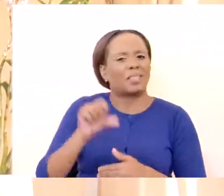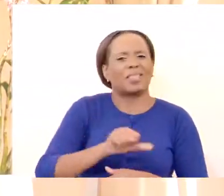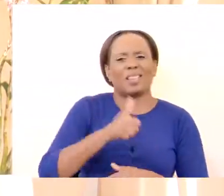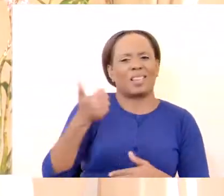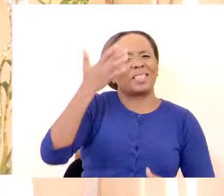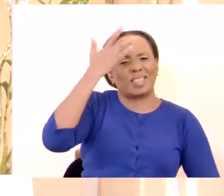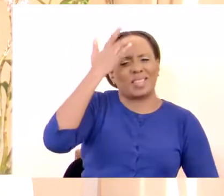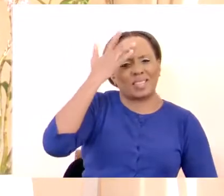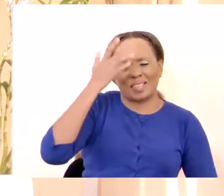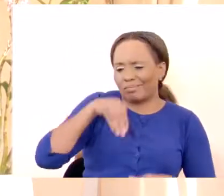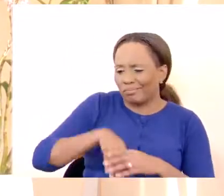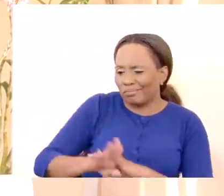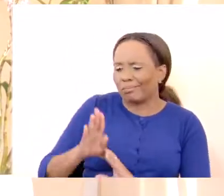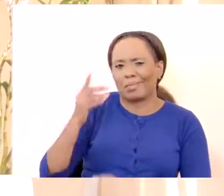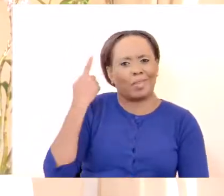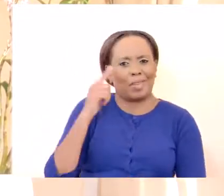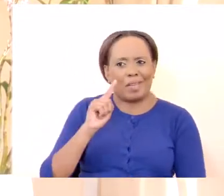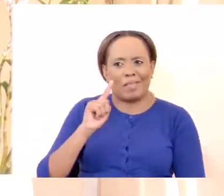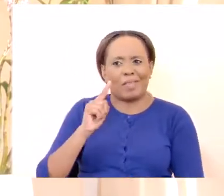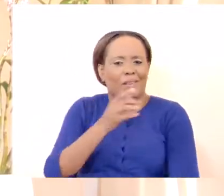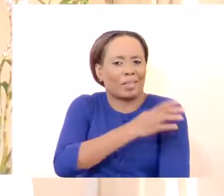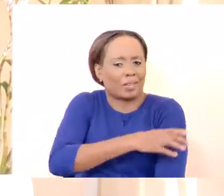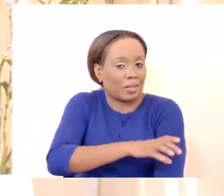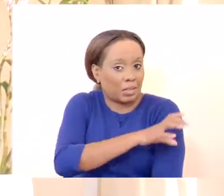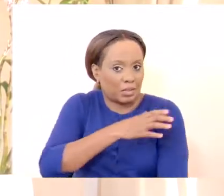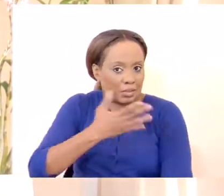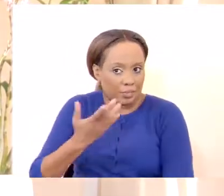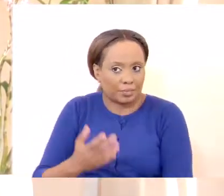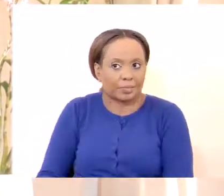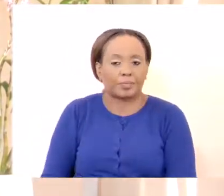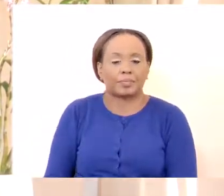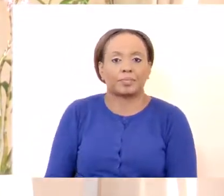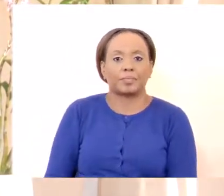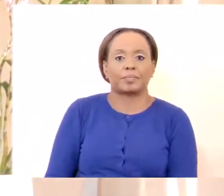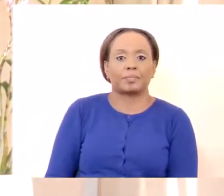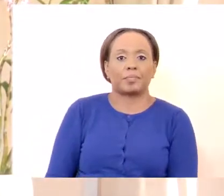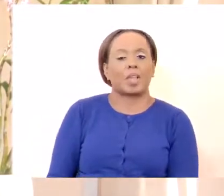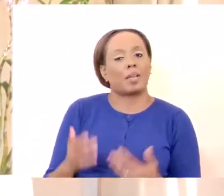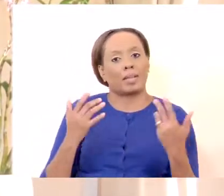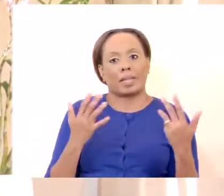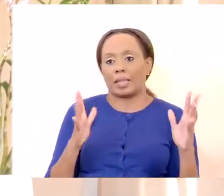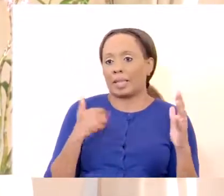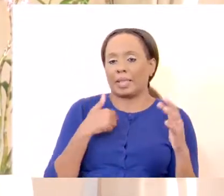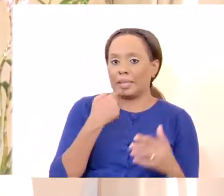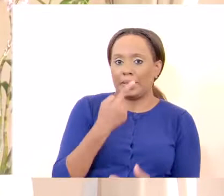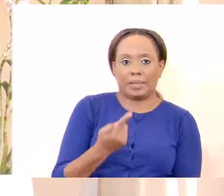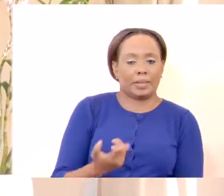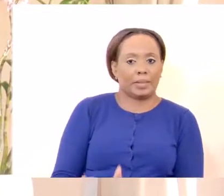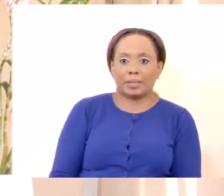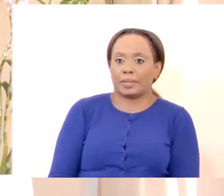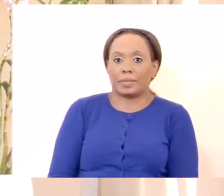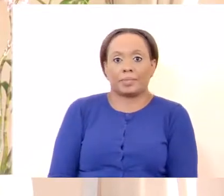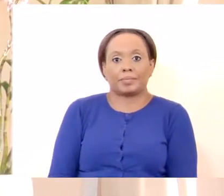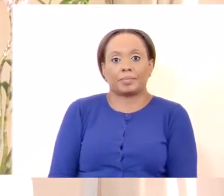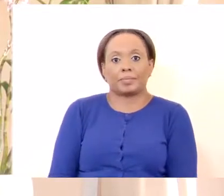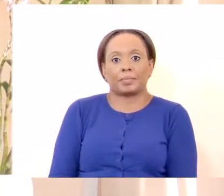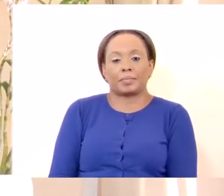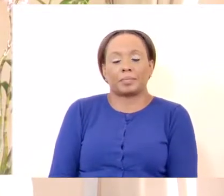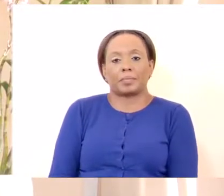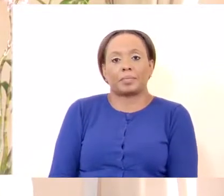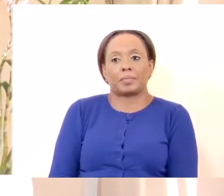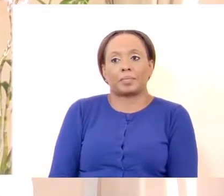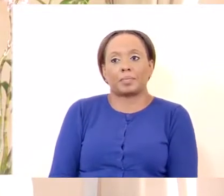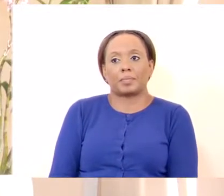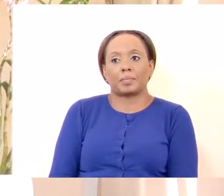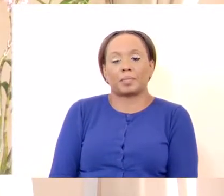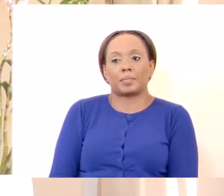health areas. So that is what I can say to you. I cannot answer the question relating